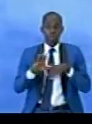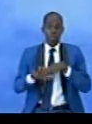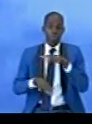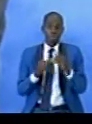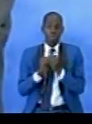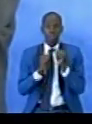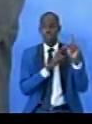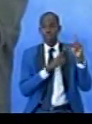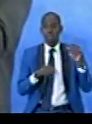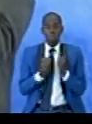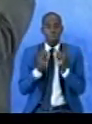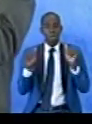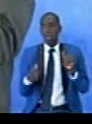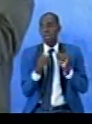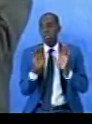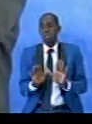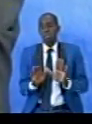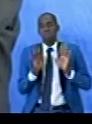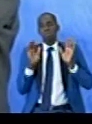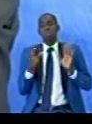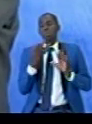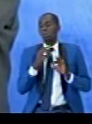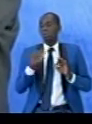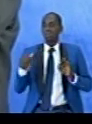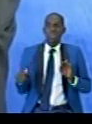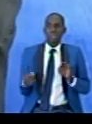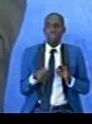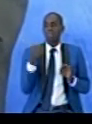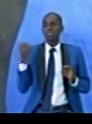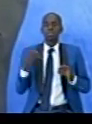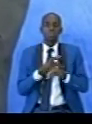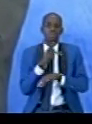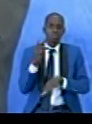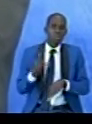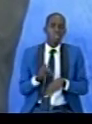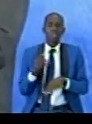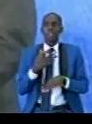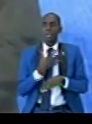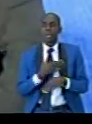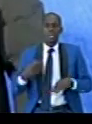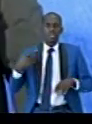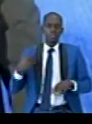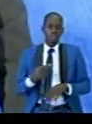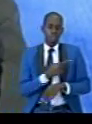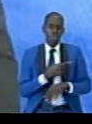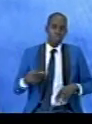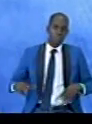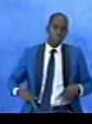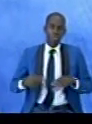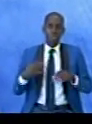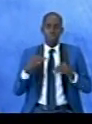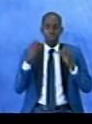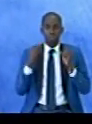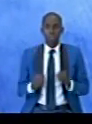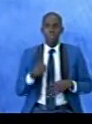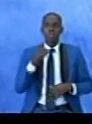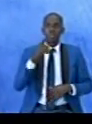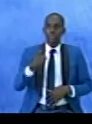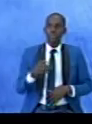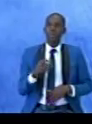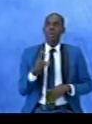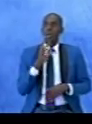any fear of prince of power and the principles and the principalities, you are